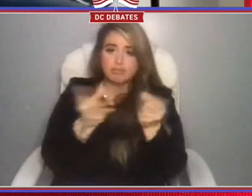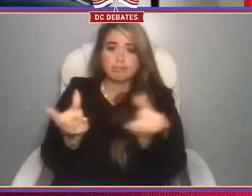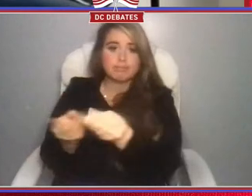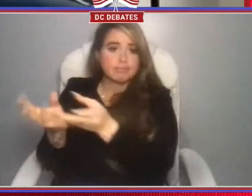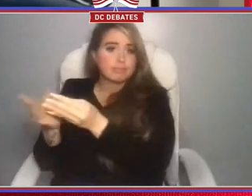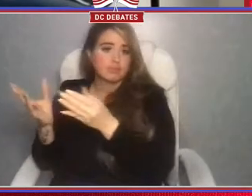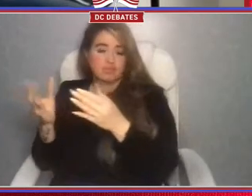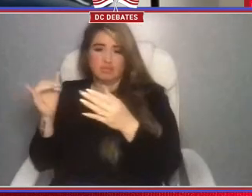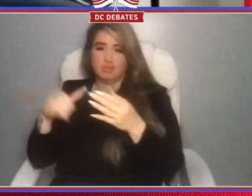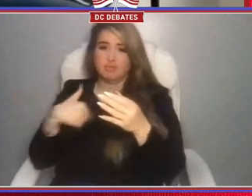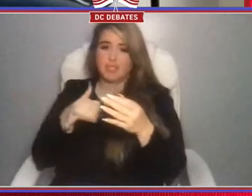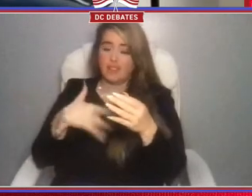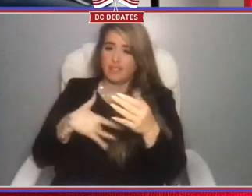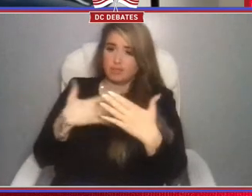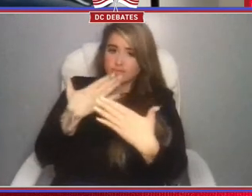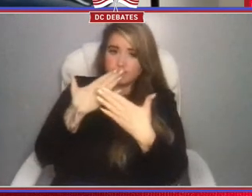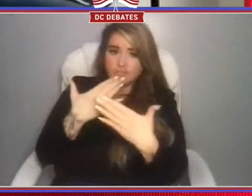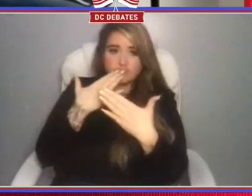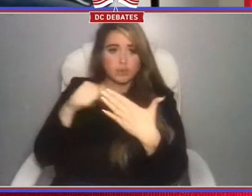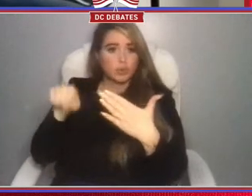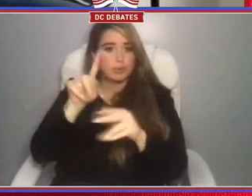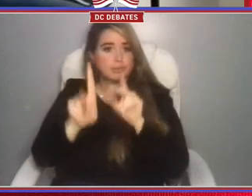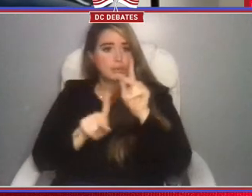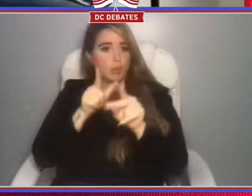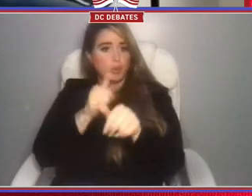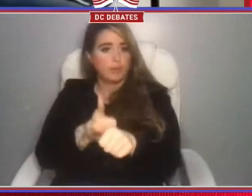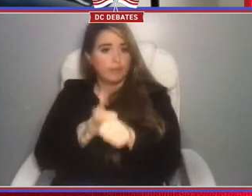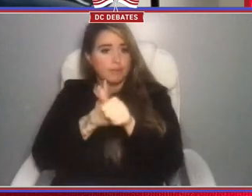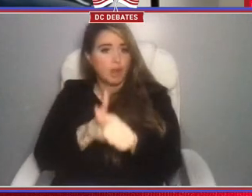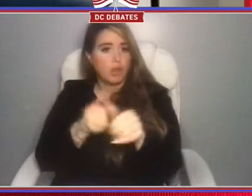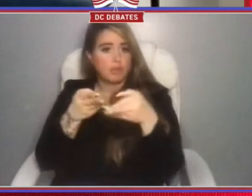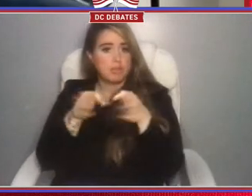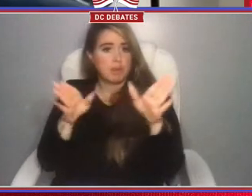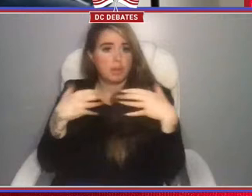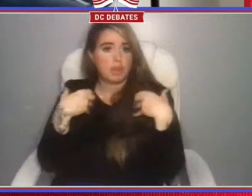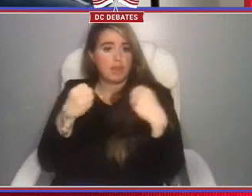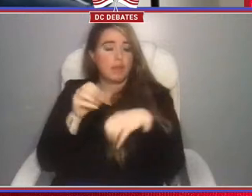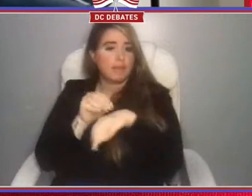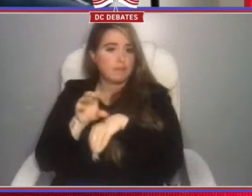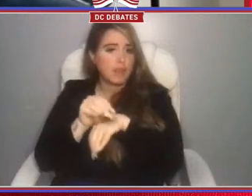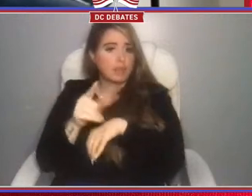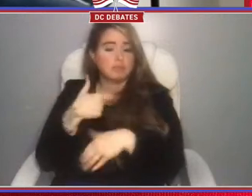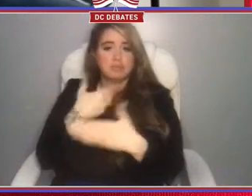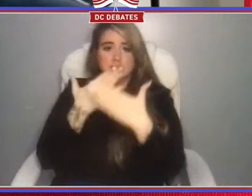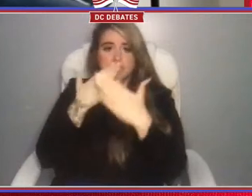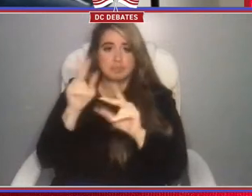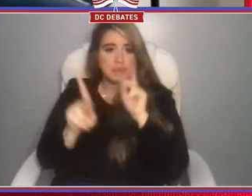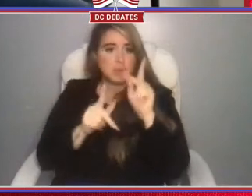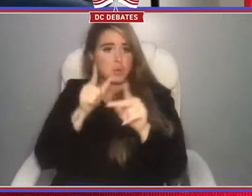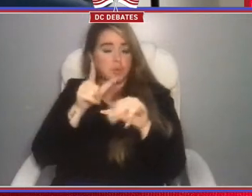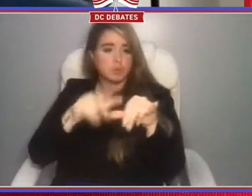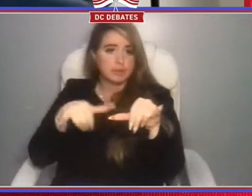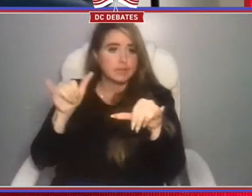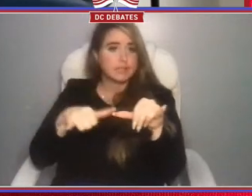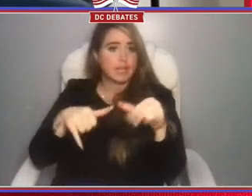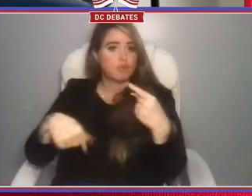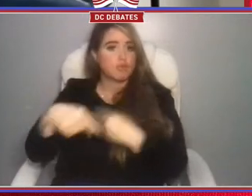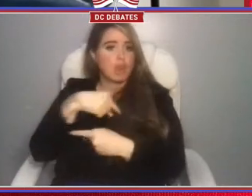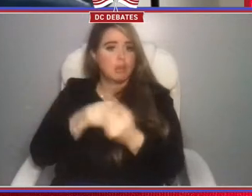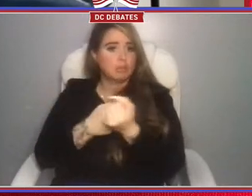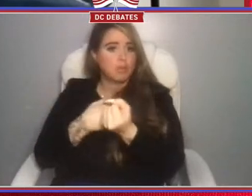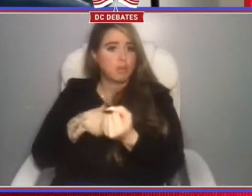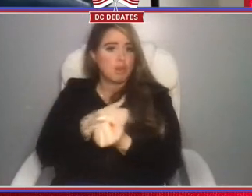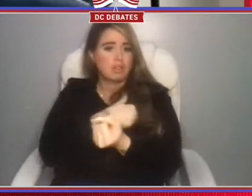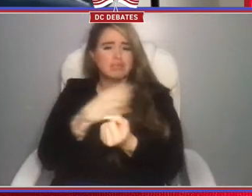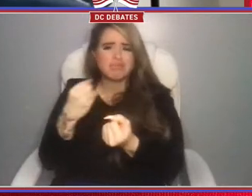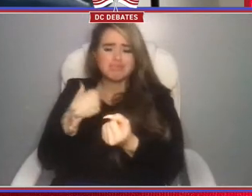grateful to people for following public health advice. I'm grateful to people for sticking with us. And I'm grateful to